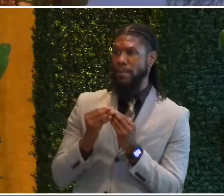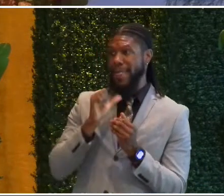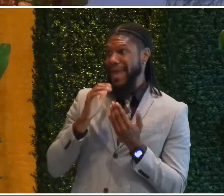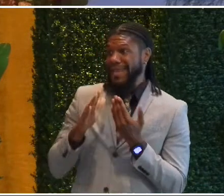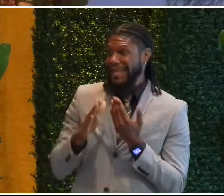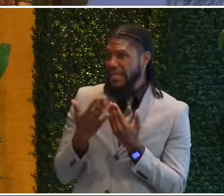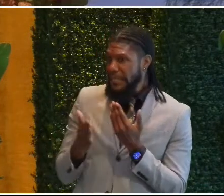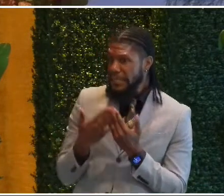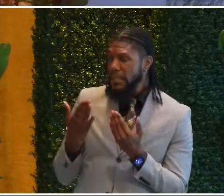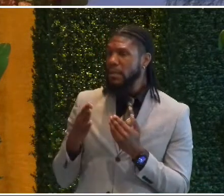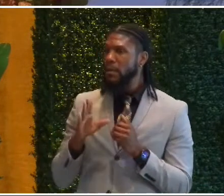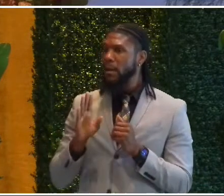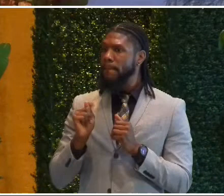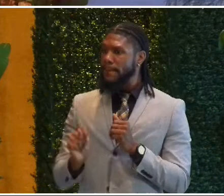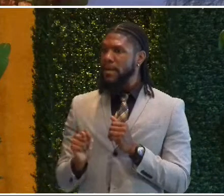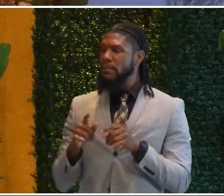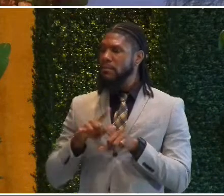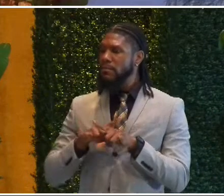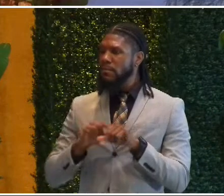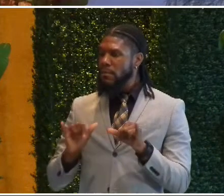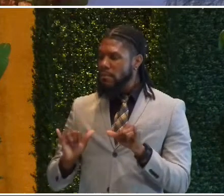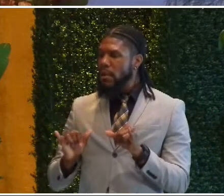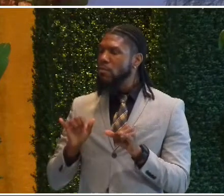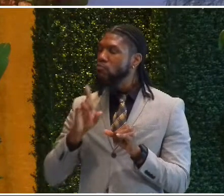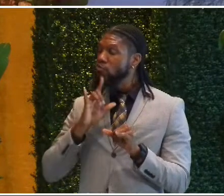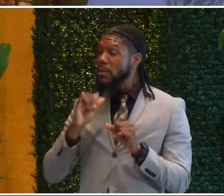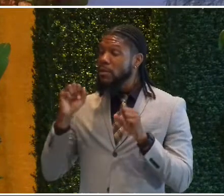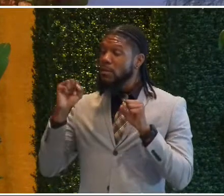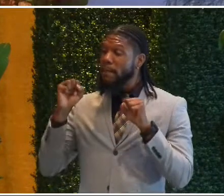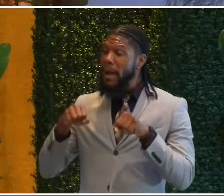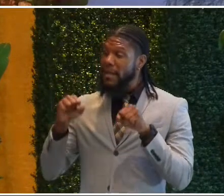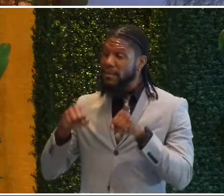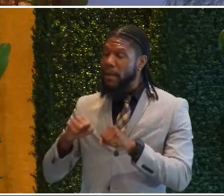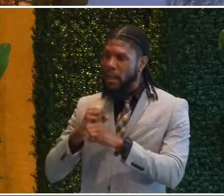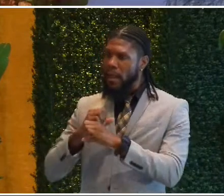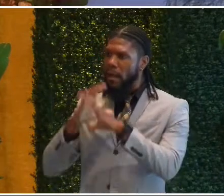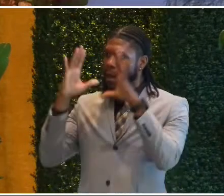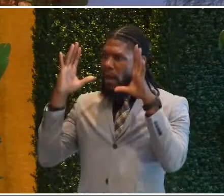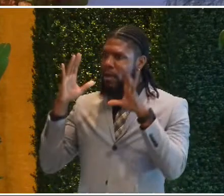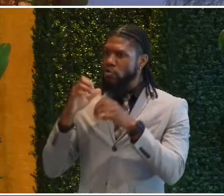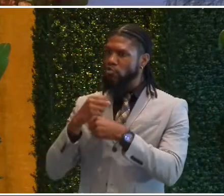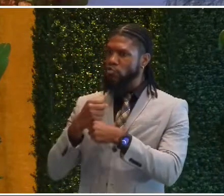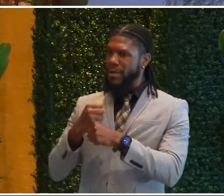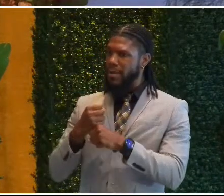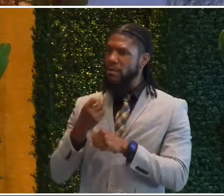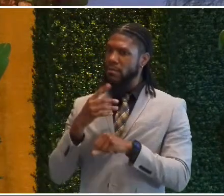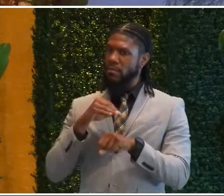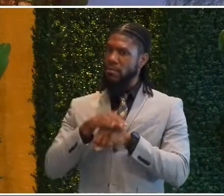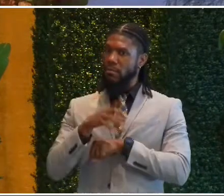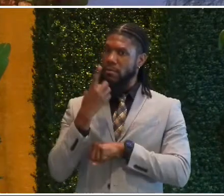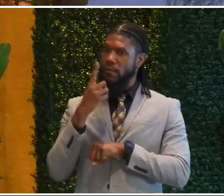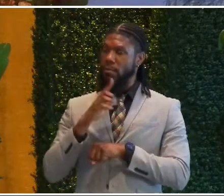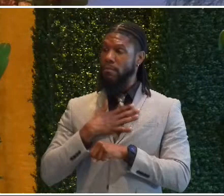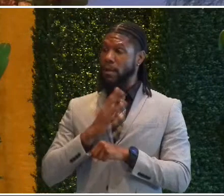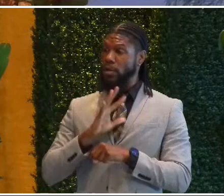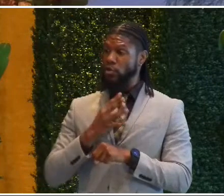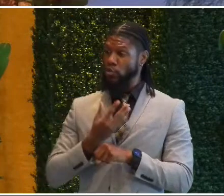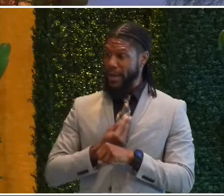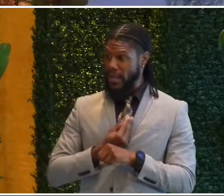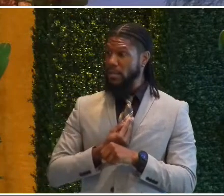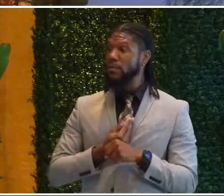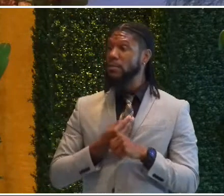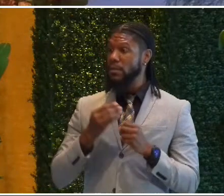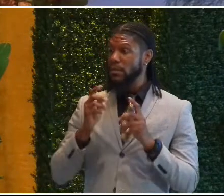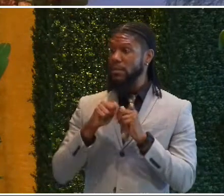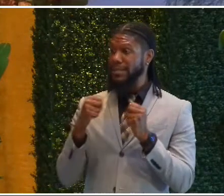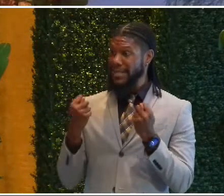in their own way, was really incredibly possibility creating for my trans and gender nonconforming students. So I just want to speak in this moment to thank you